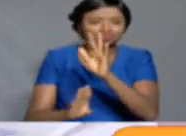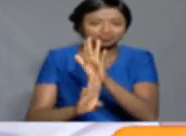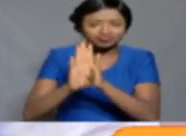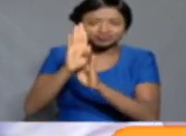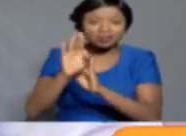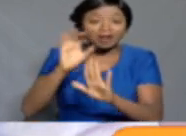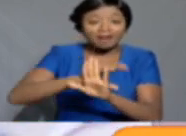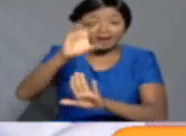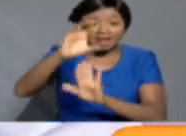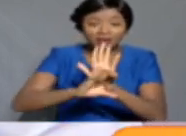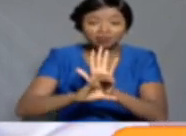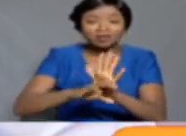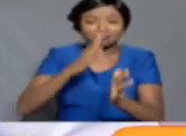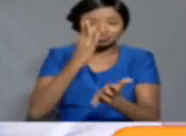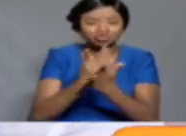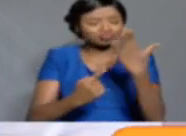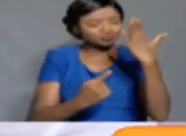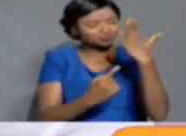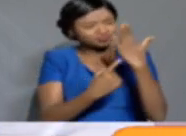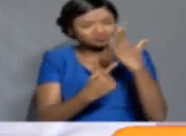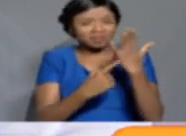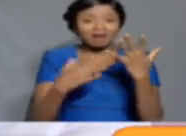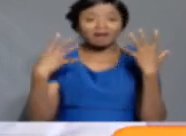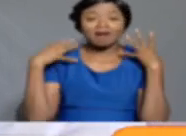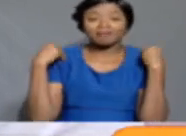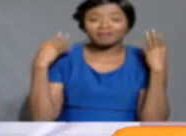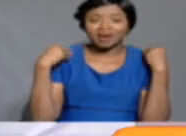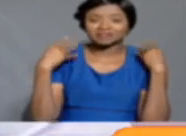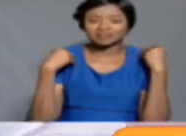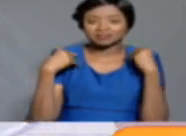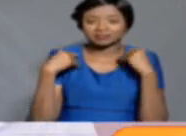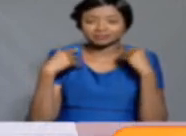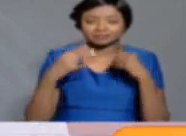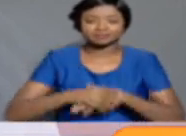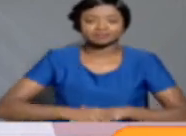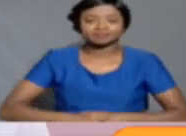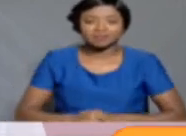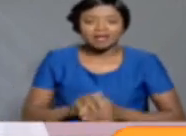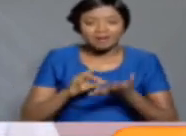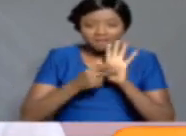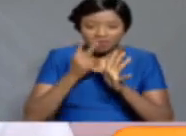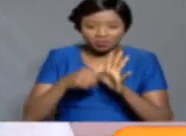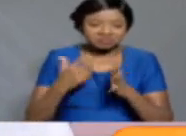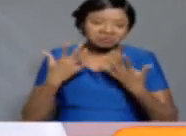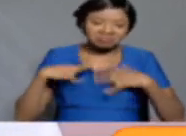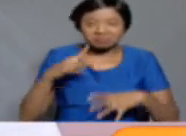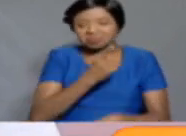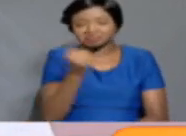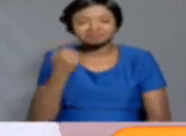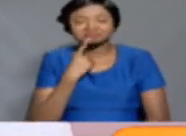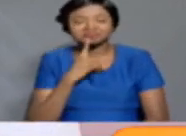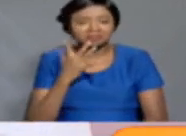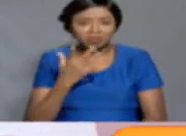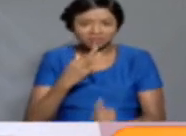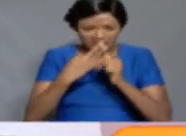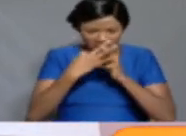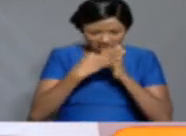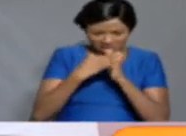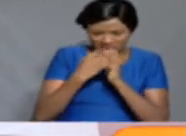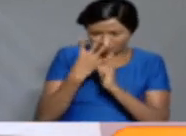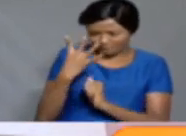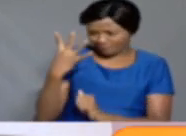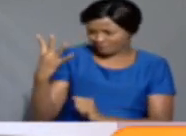that is technically and practically oriented. Meaning there are those people who will tell you that